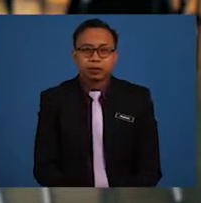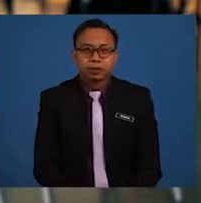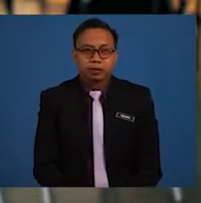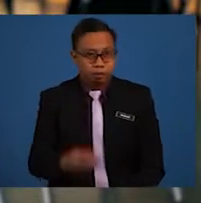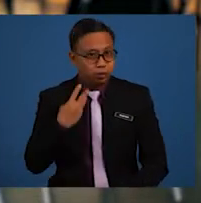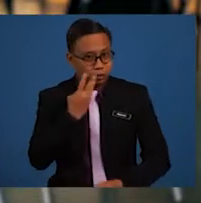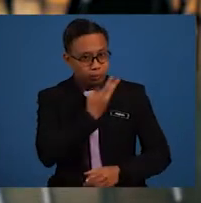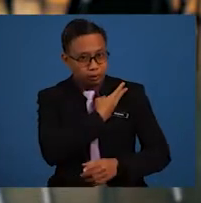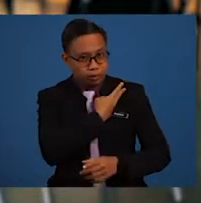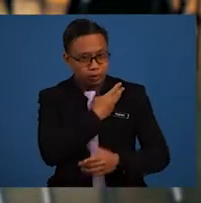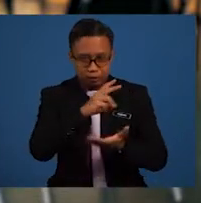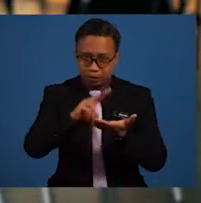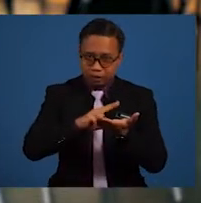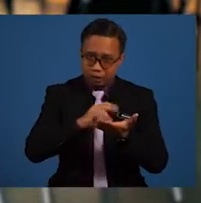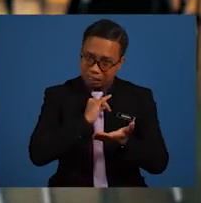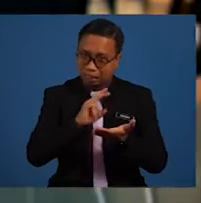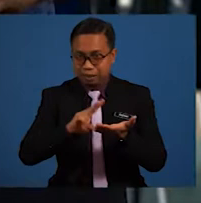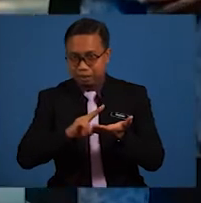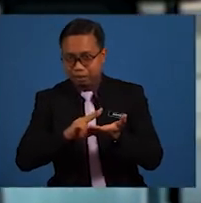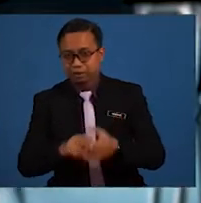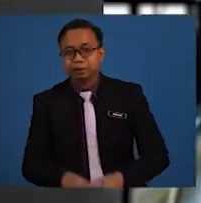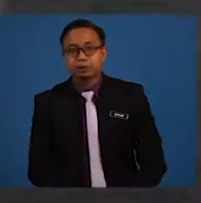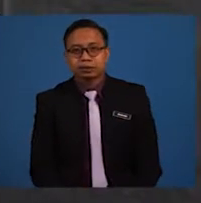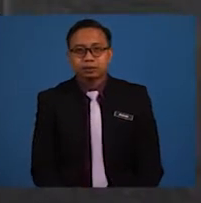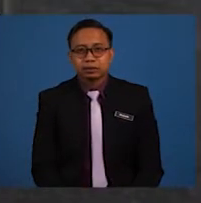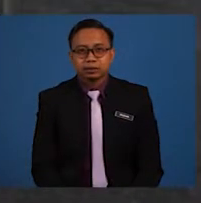Shall I read? Here goes.